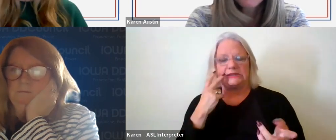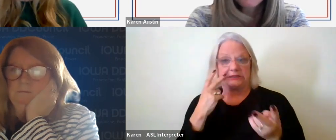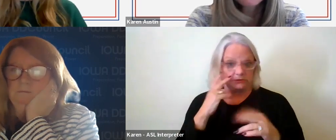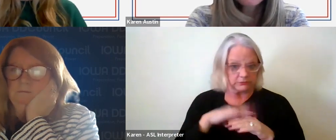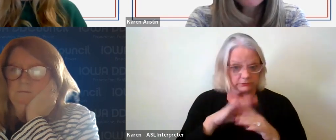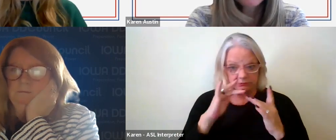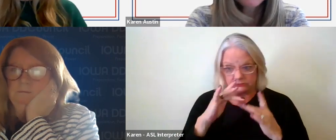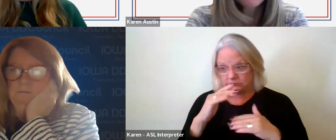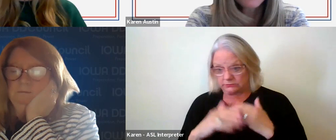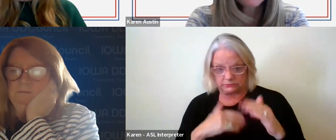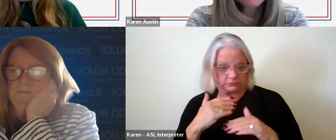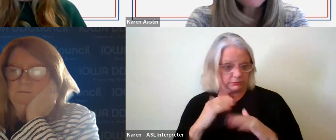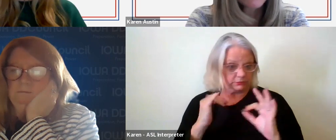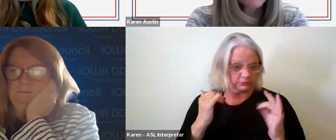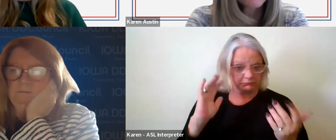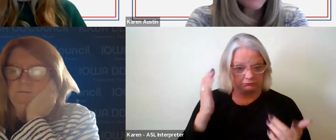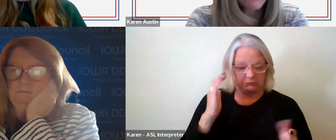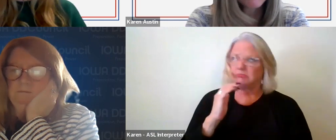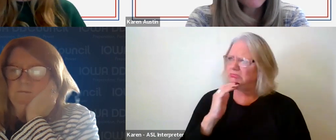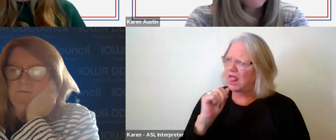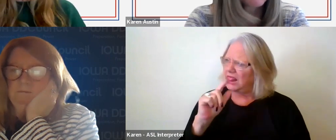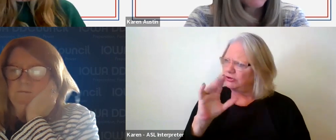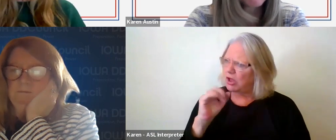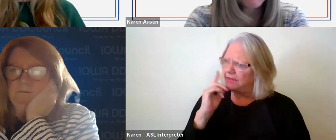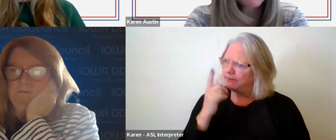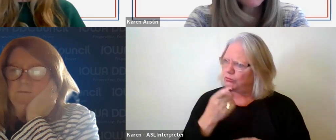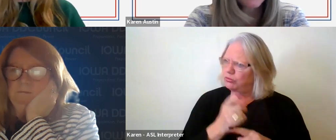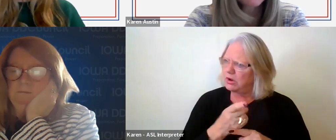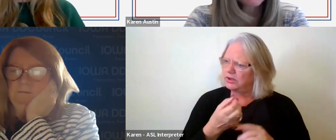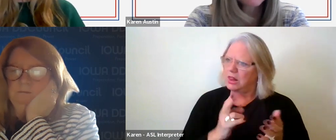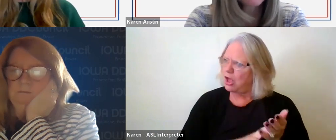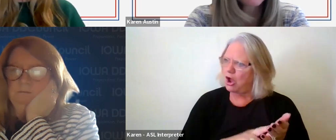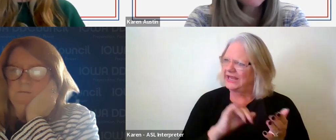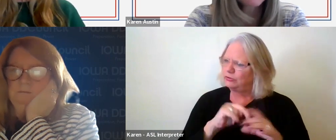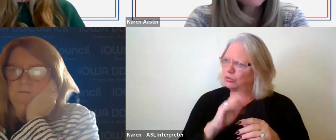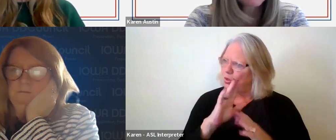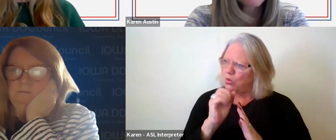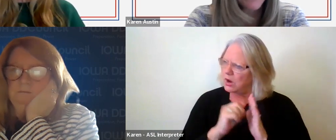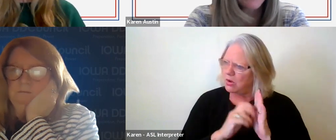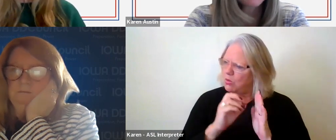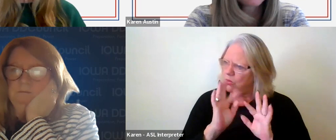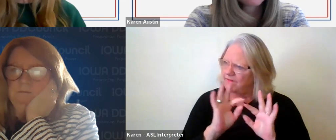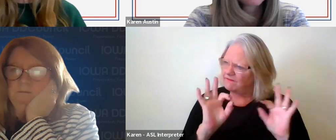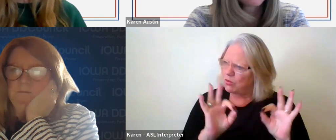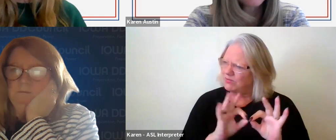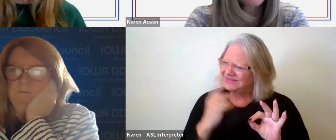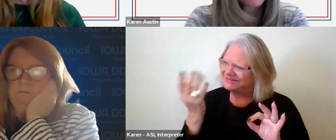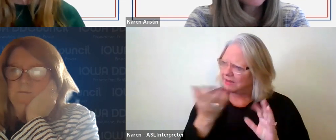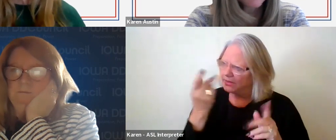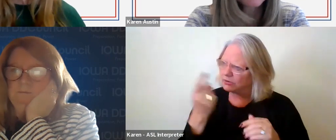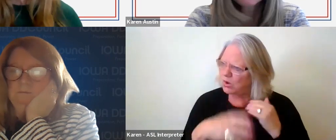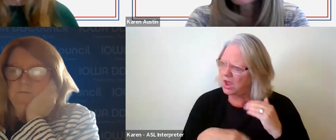But Alicia, I believe they can just log into their account, or there would be a form that they can do to add